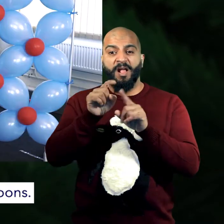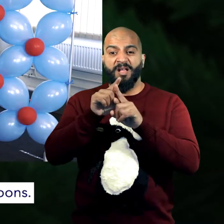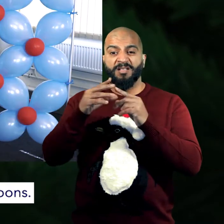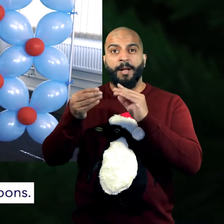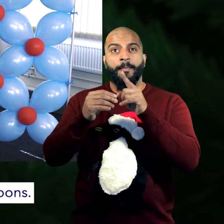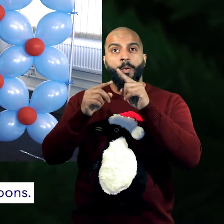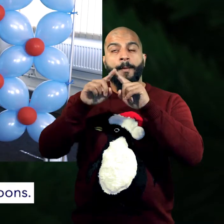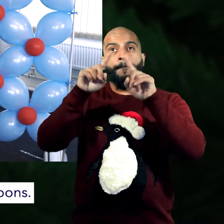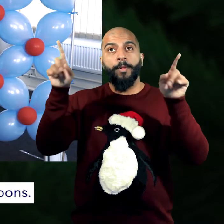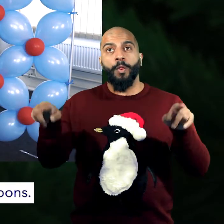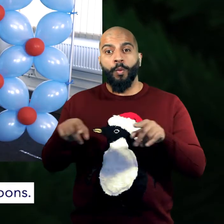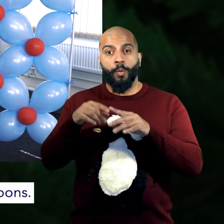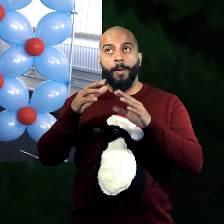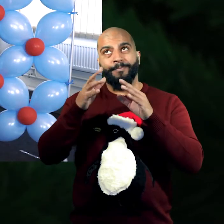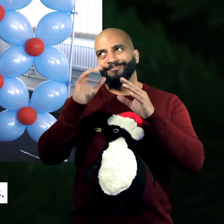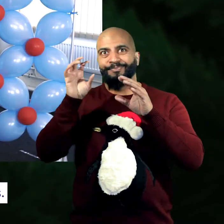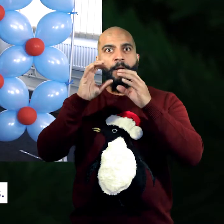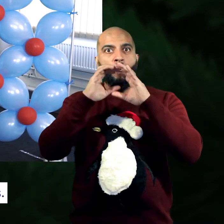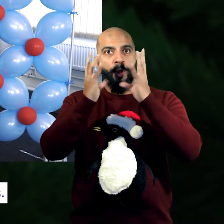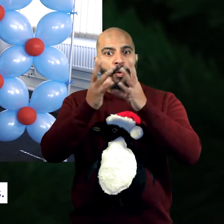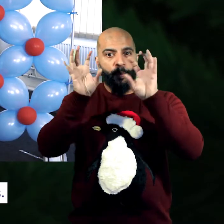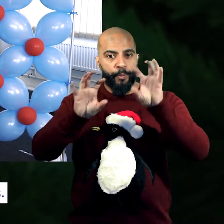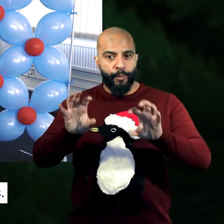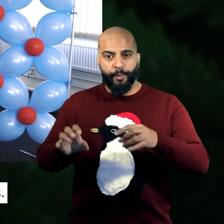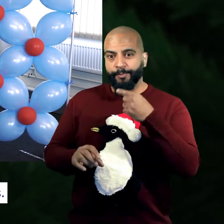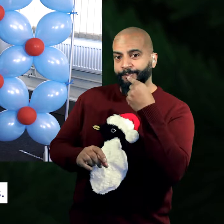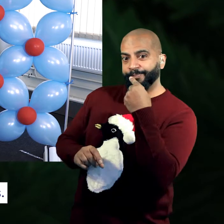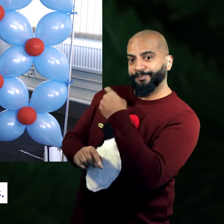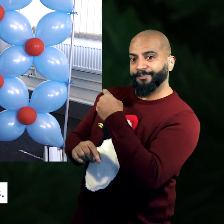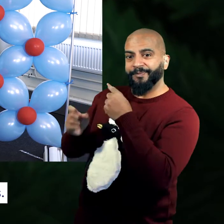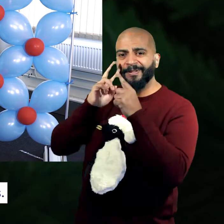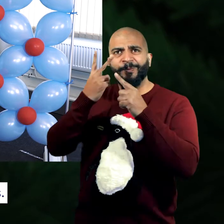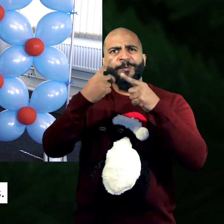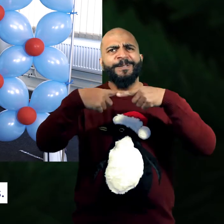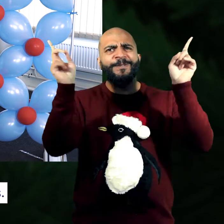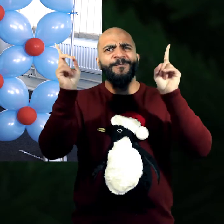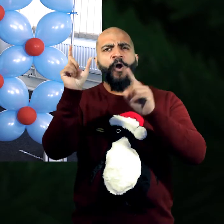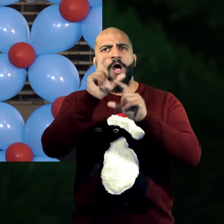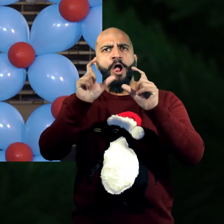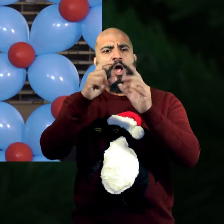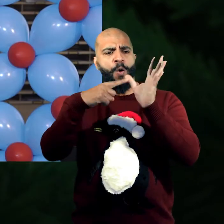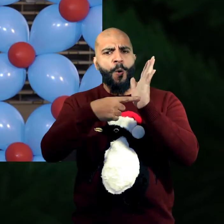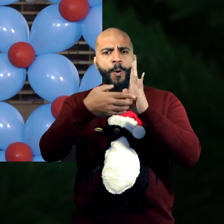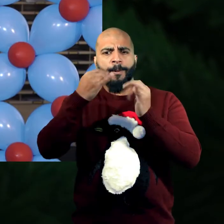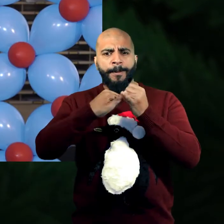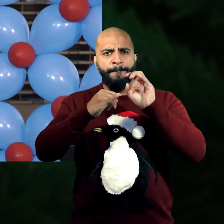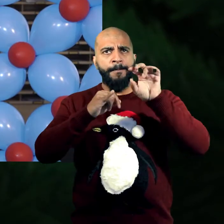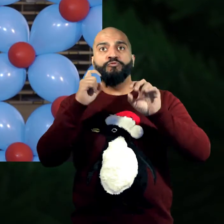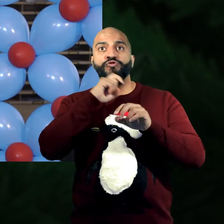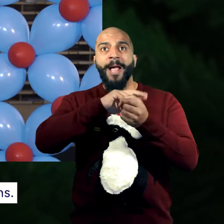replicated a lattice using balloons. As you can see, there are two types of atoms, red and